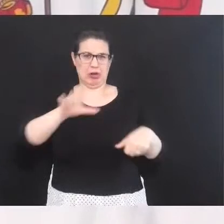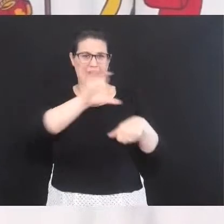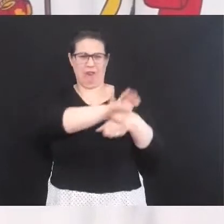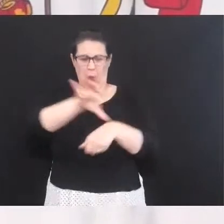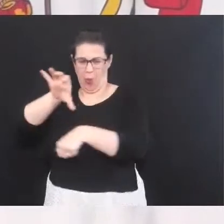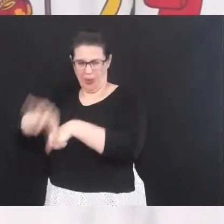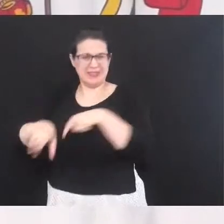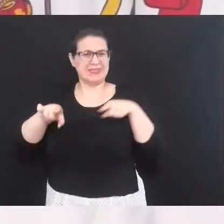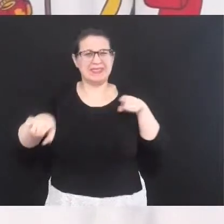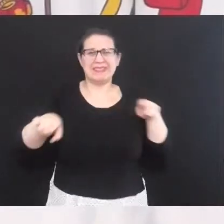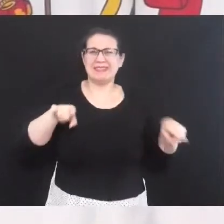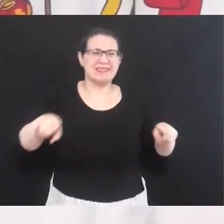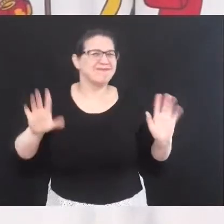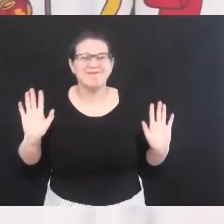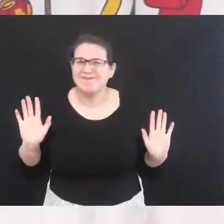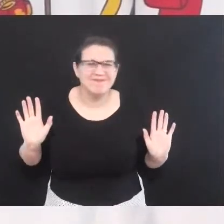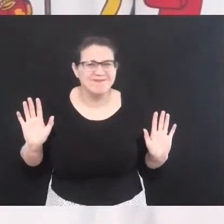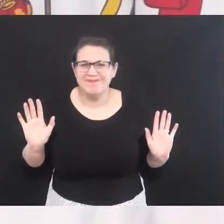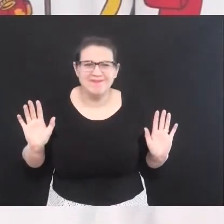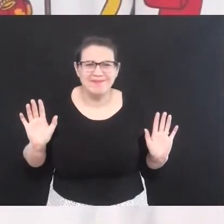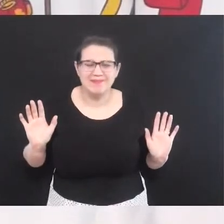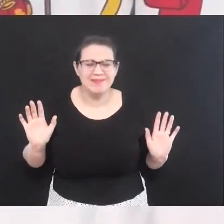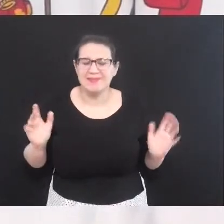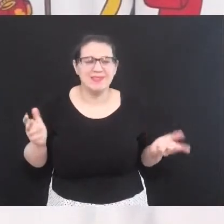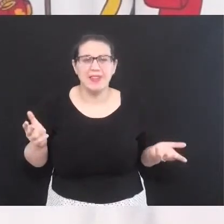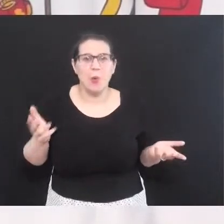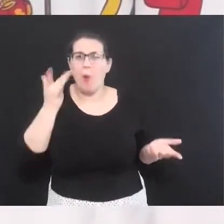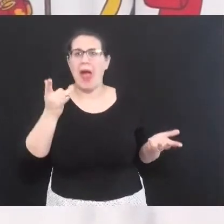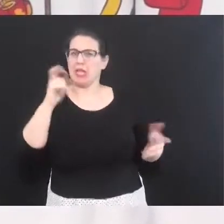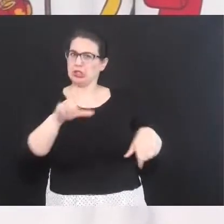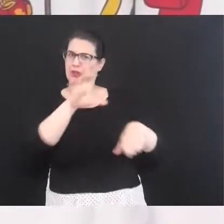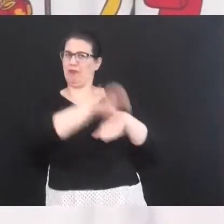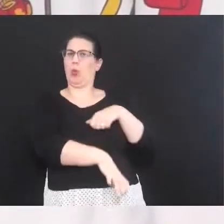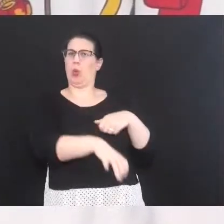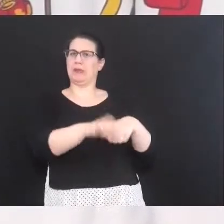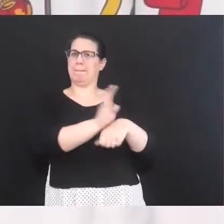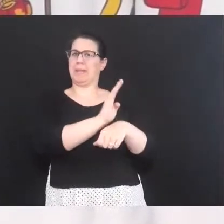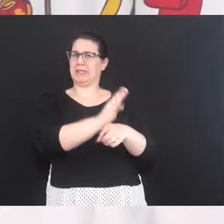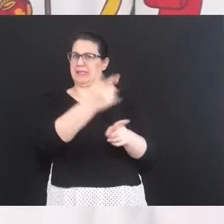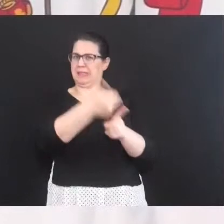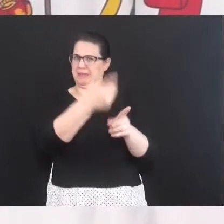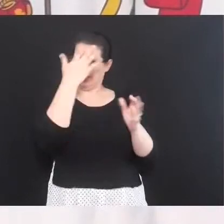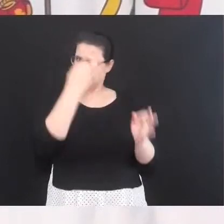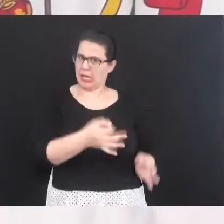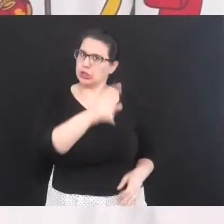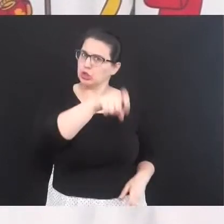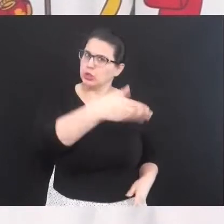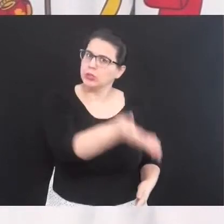way? Why should we impose things on our private businesses?